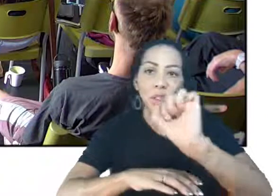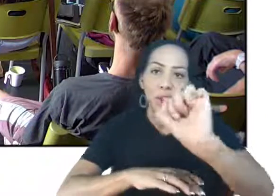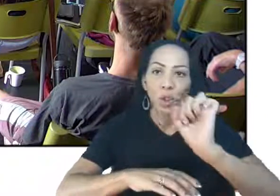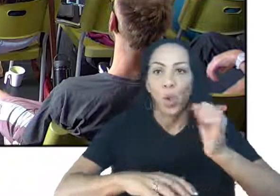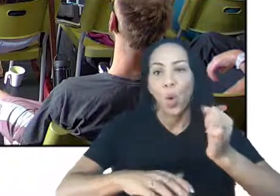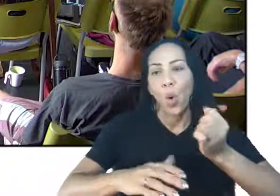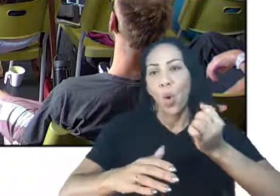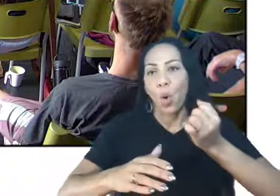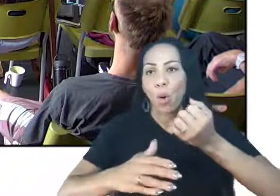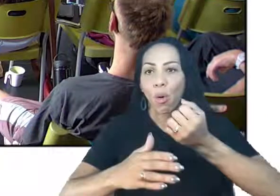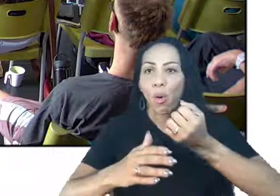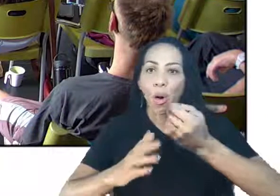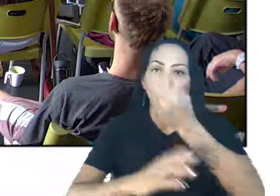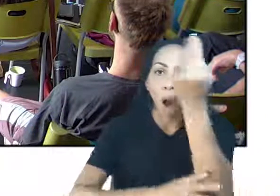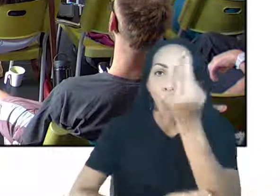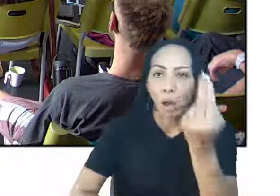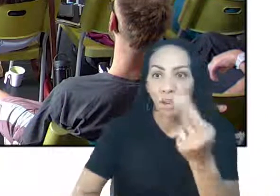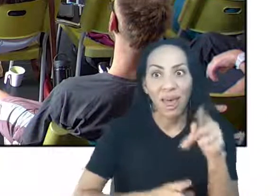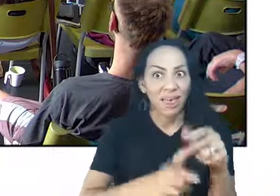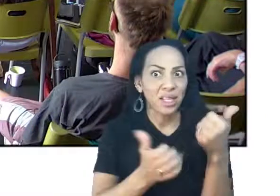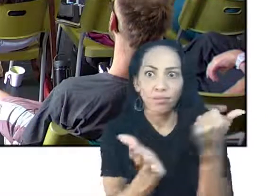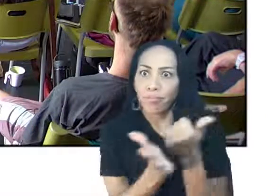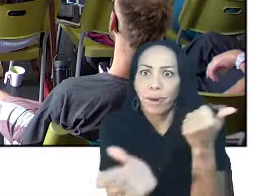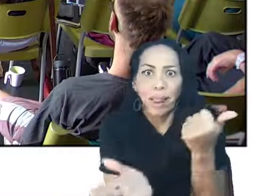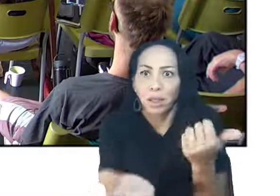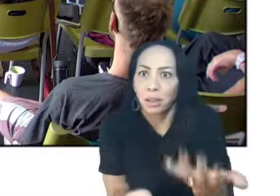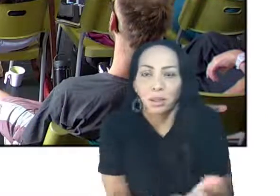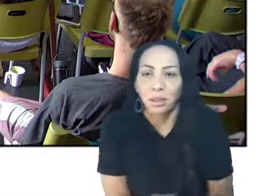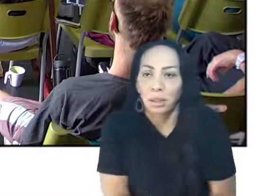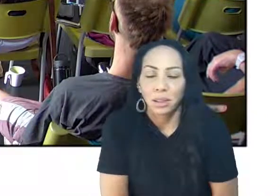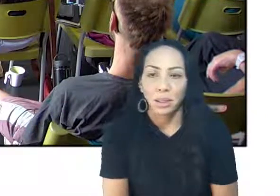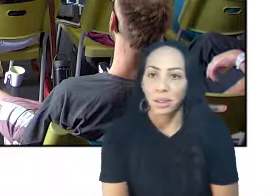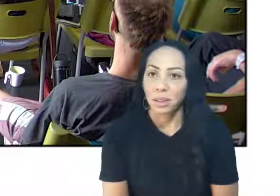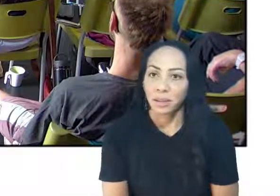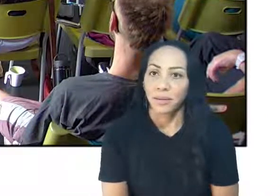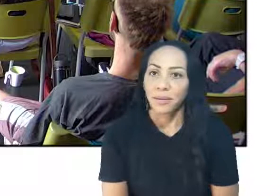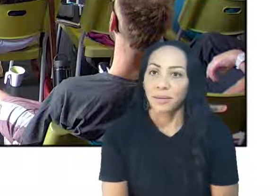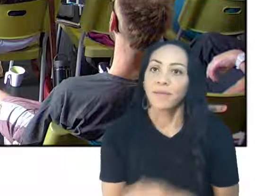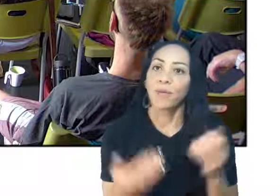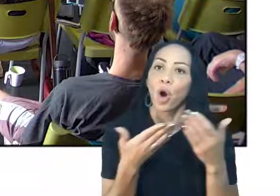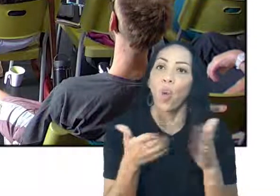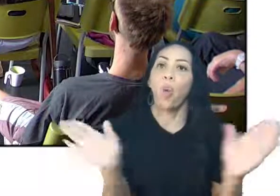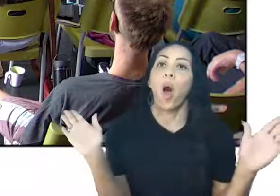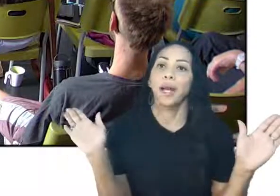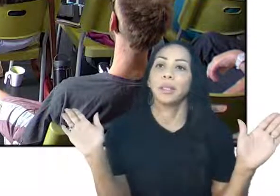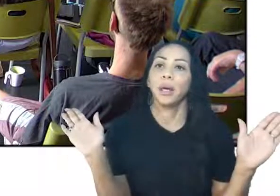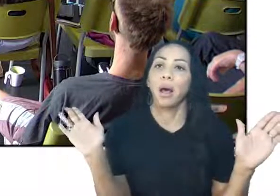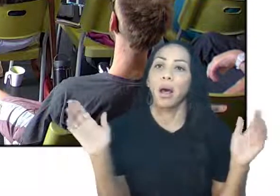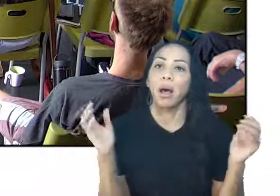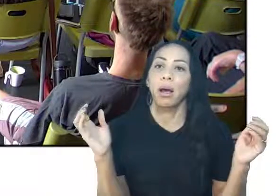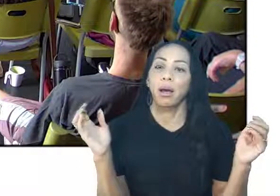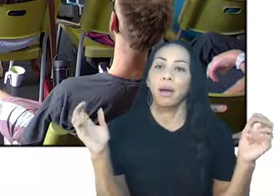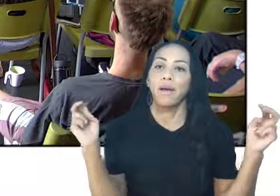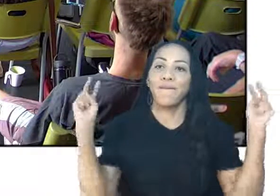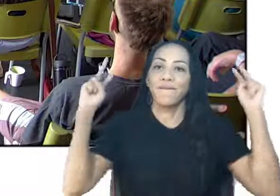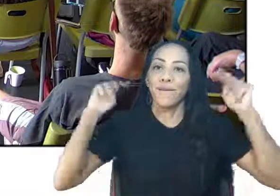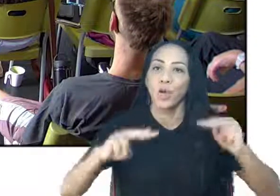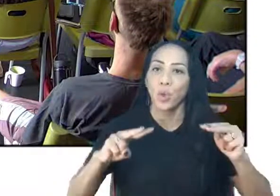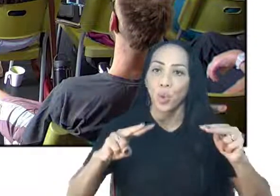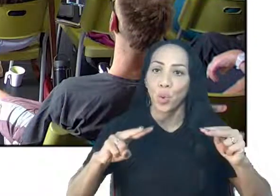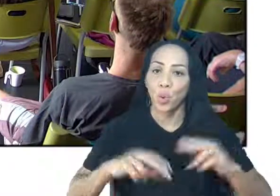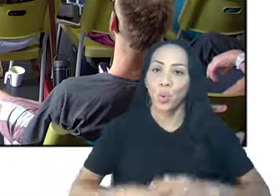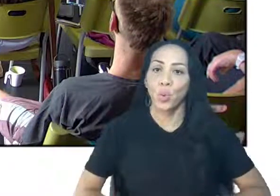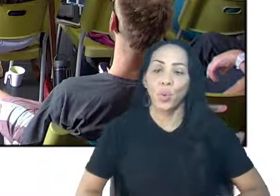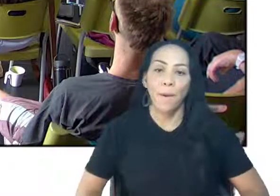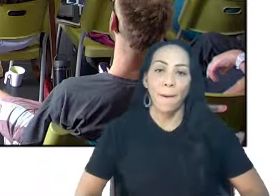which is brilliant for a wider view. And how much would you encourage people who